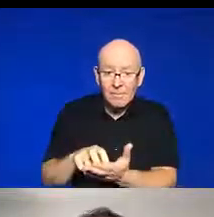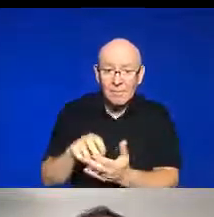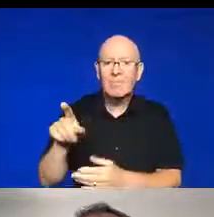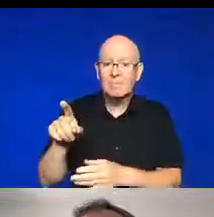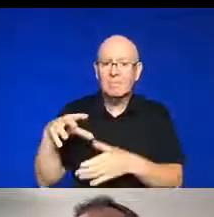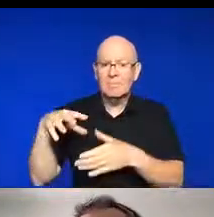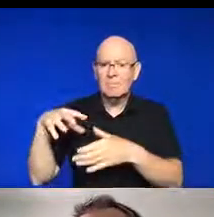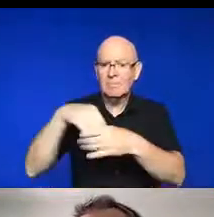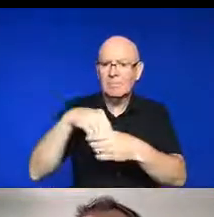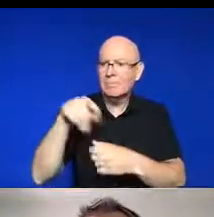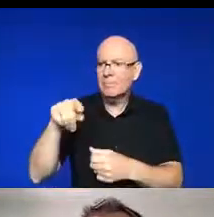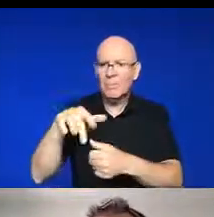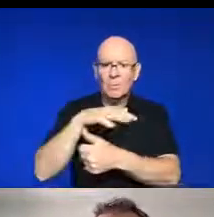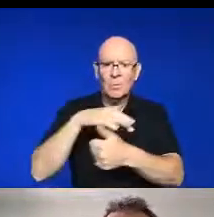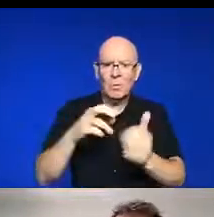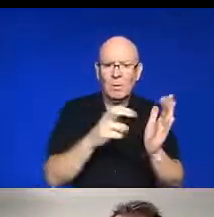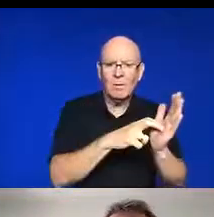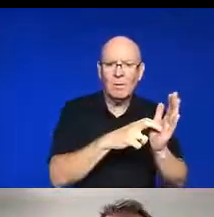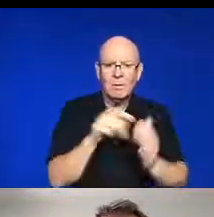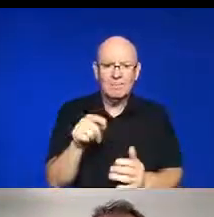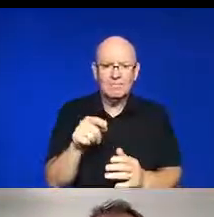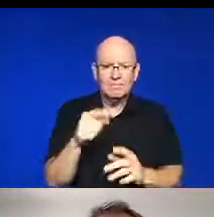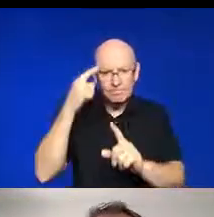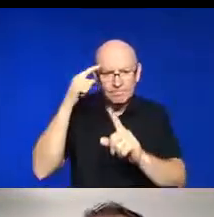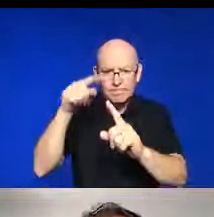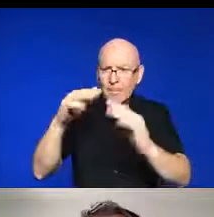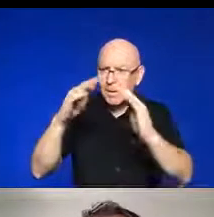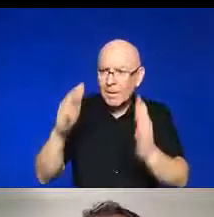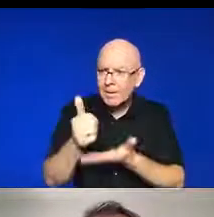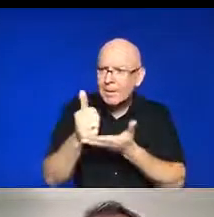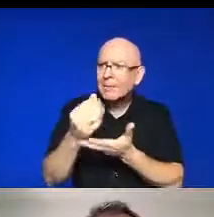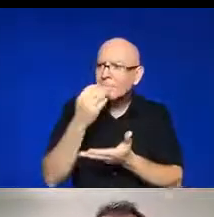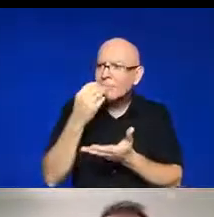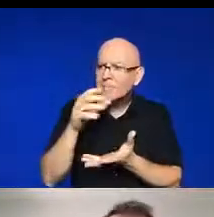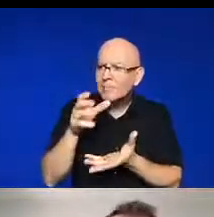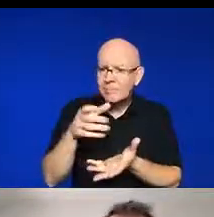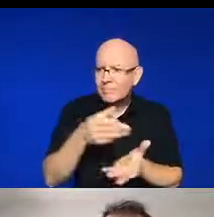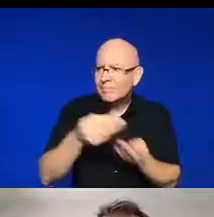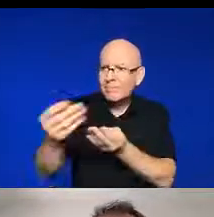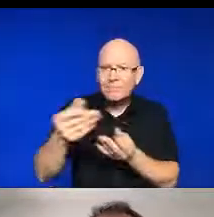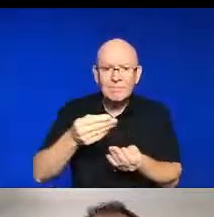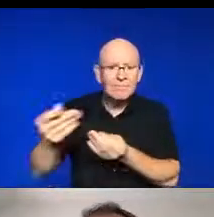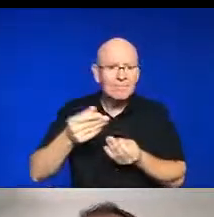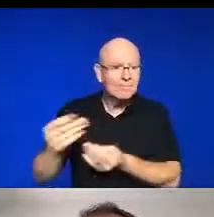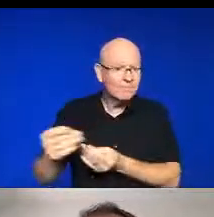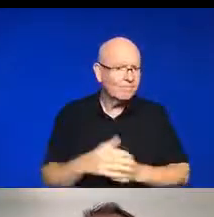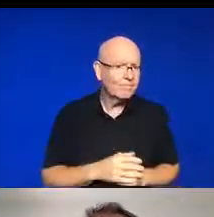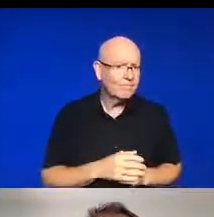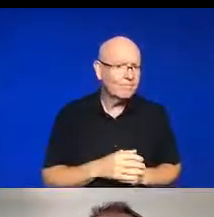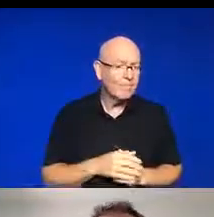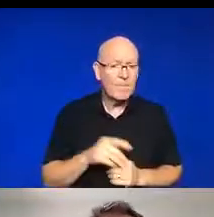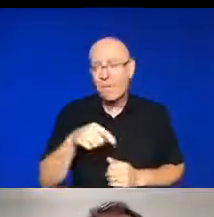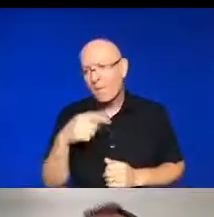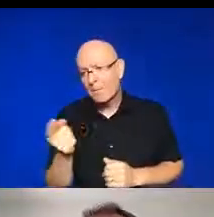Another element that have been taken by government, mostly in countries where there is social insurance, is to extend paid leave